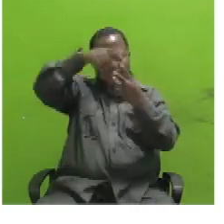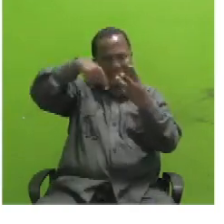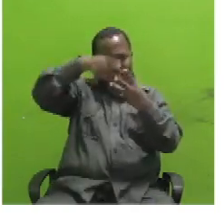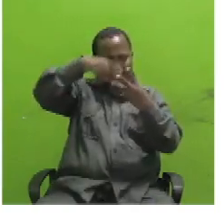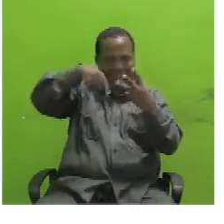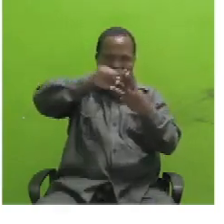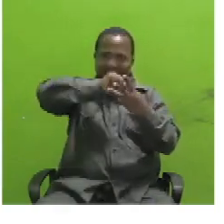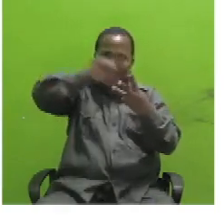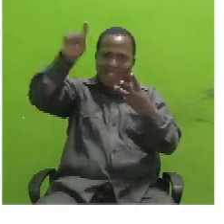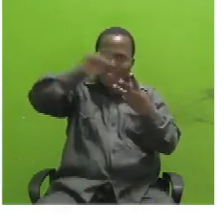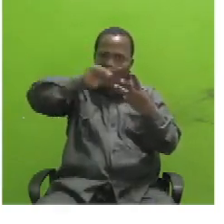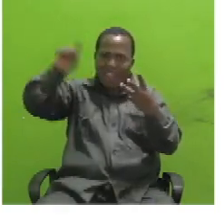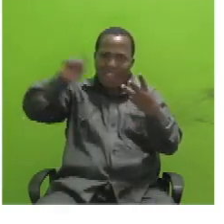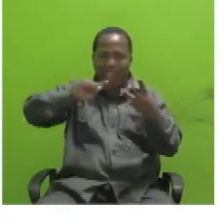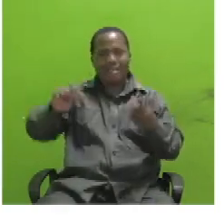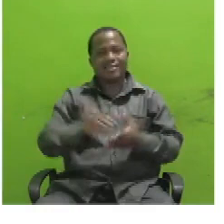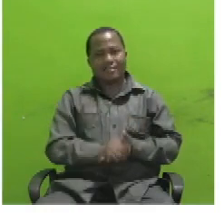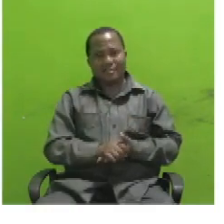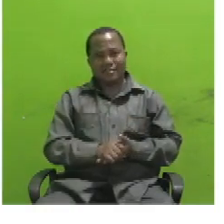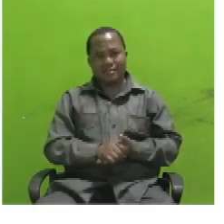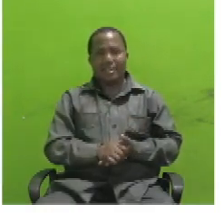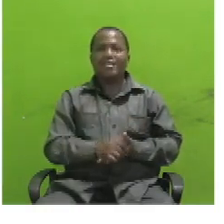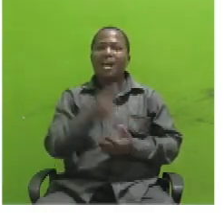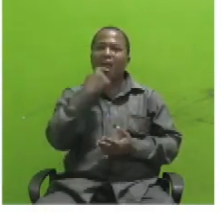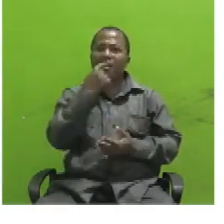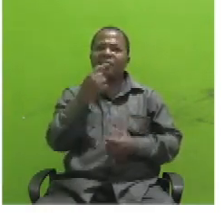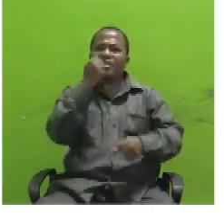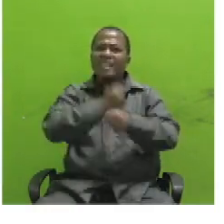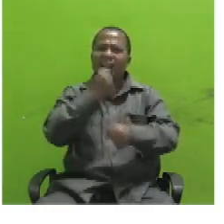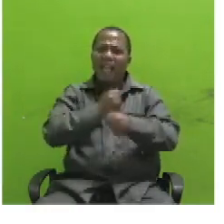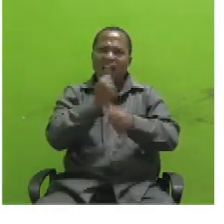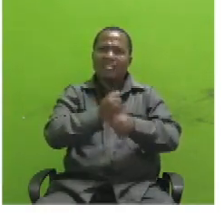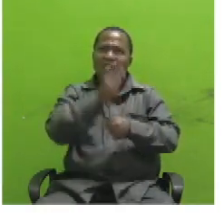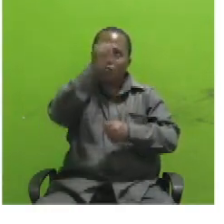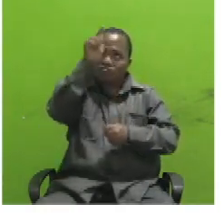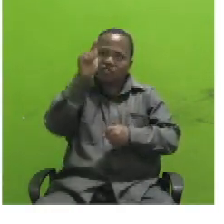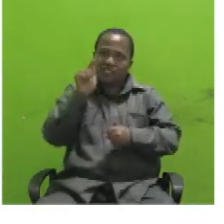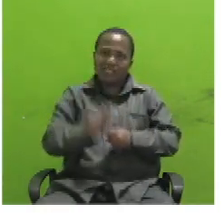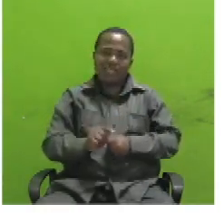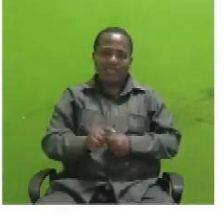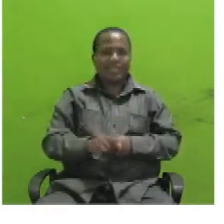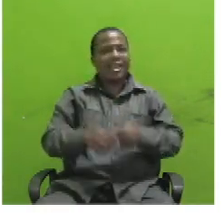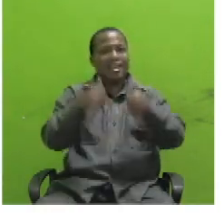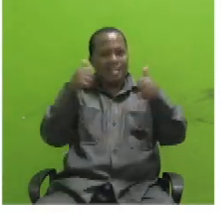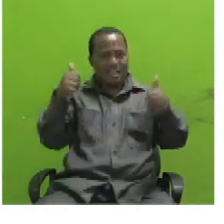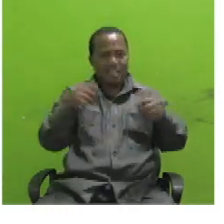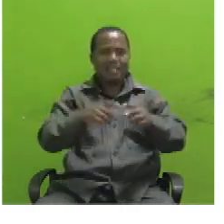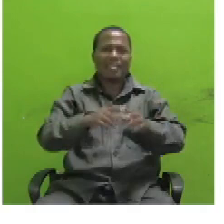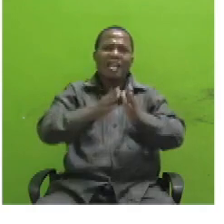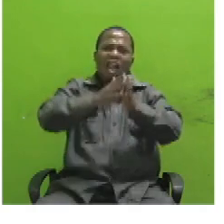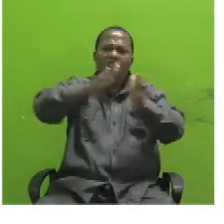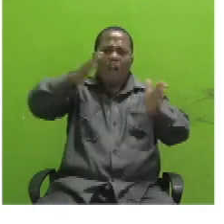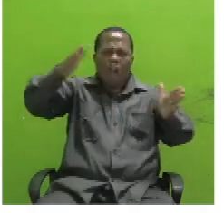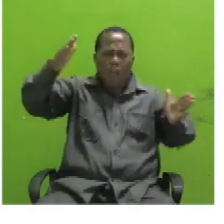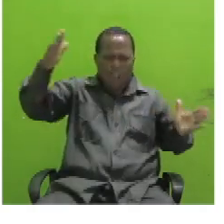Very good. Three hands. Can you help me to identify the function of this? Yes. The longest